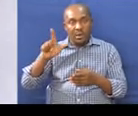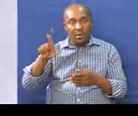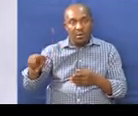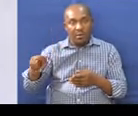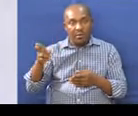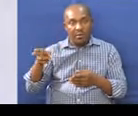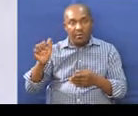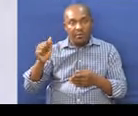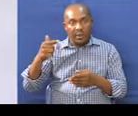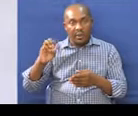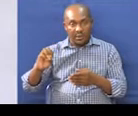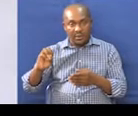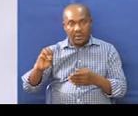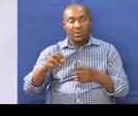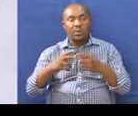solution.